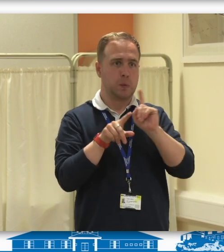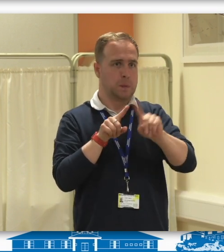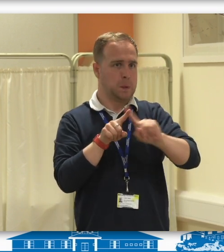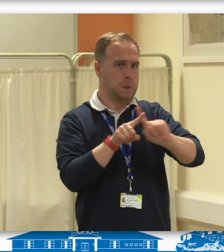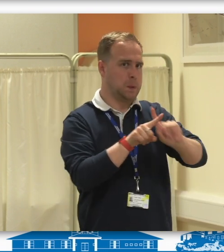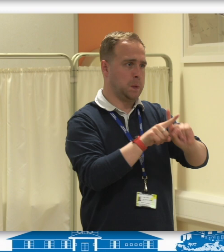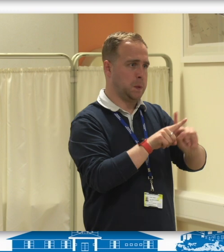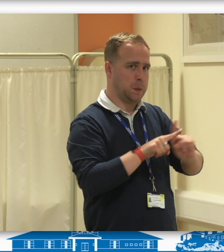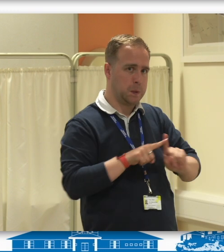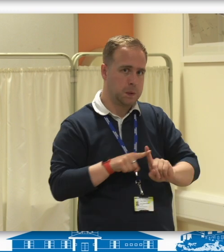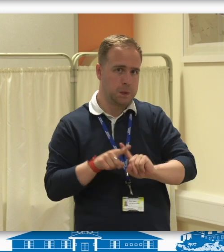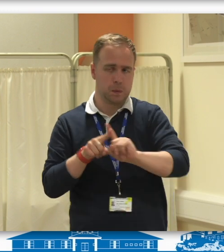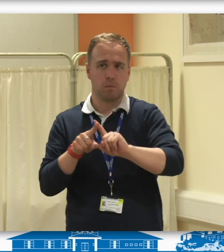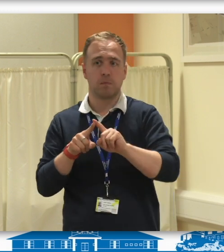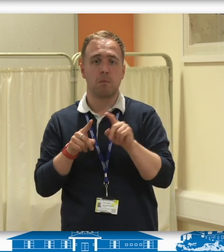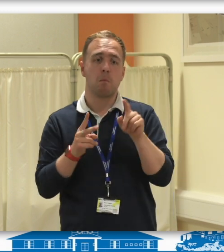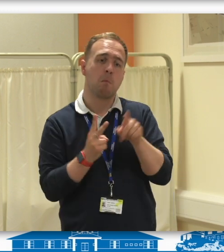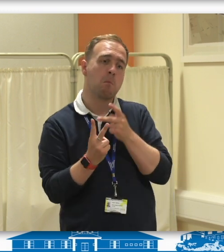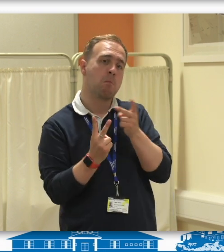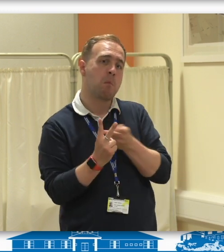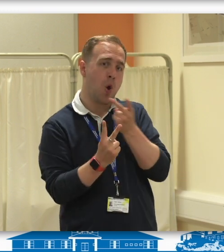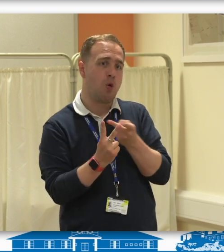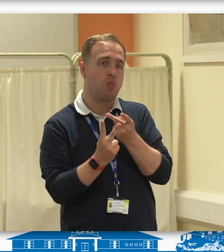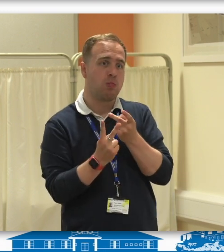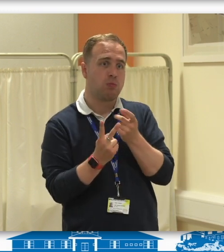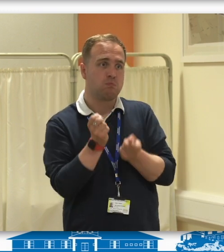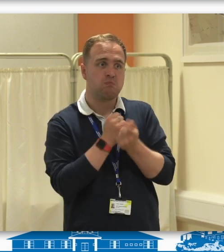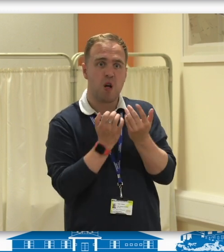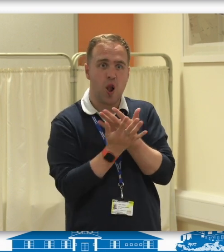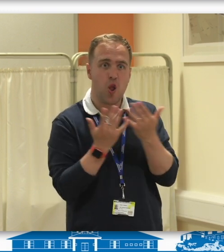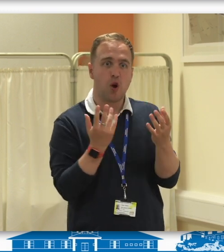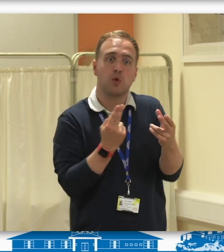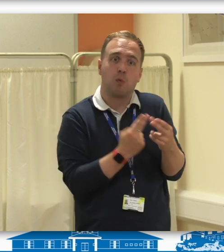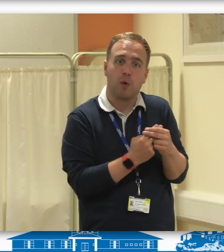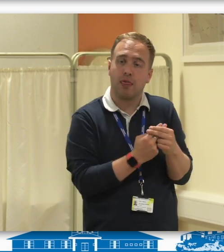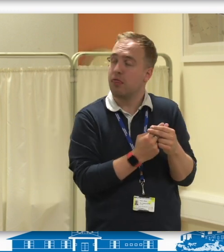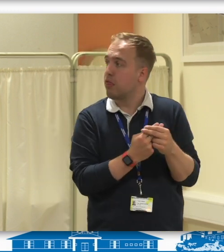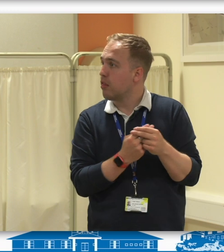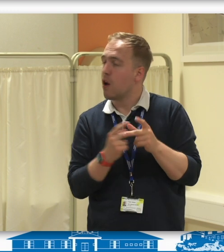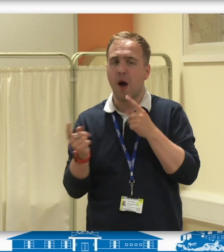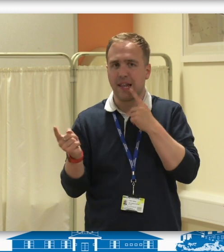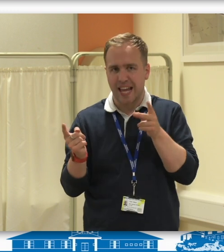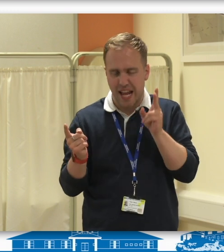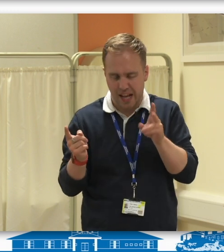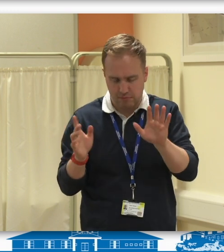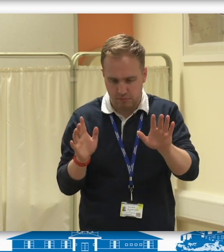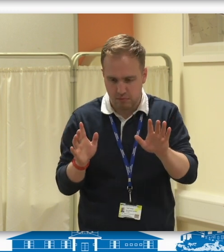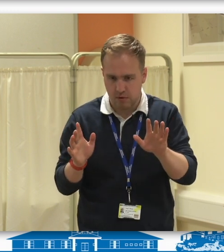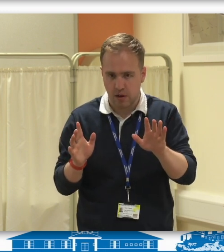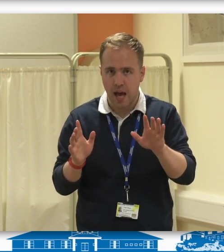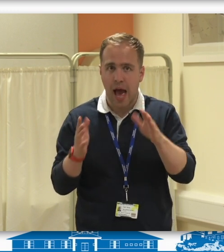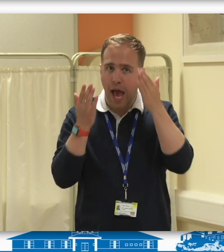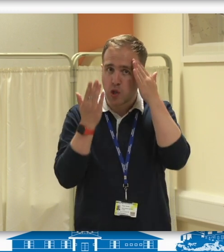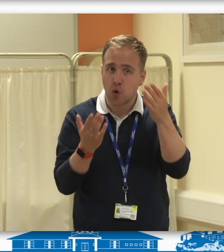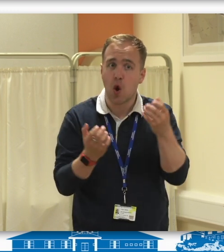things. These are quite common with ME. No, I'll rephrase that. I don't know that they're